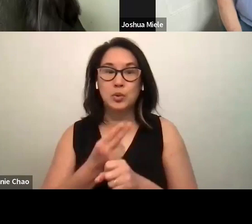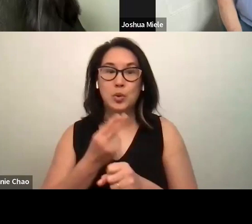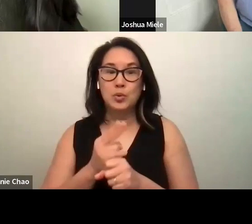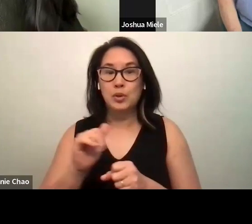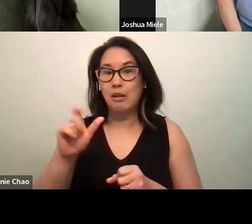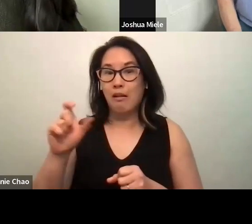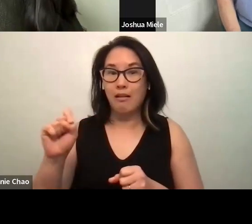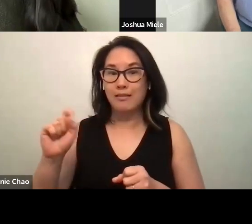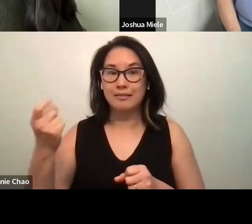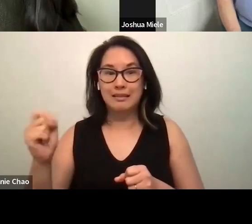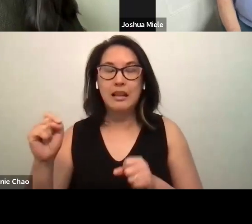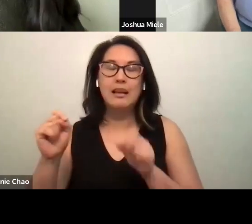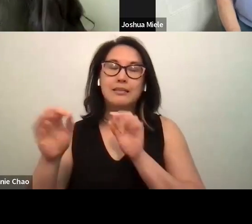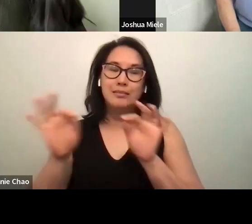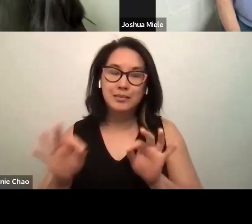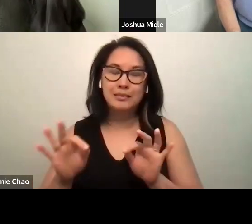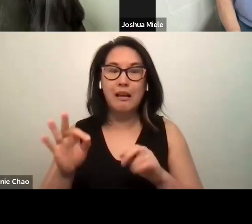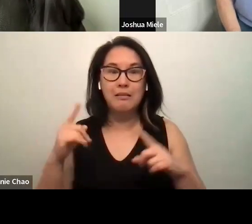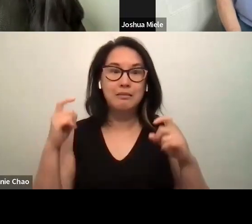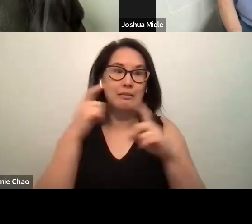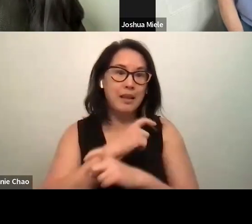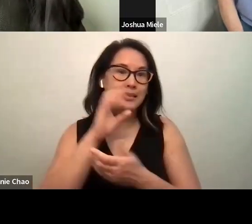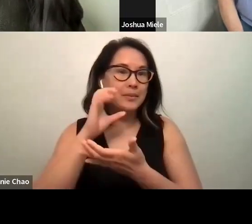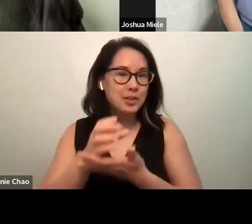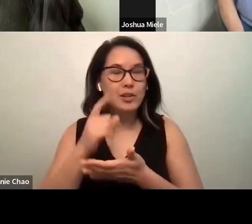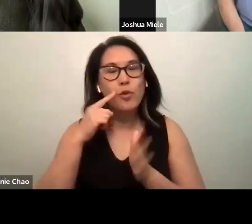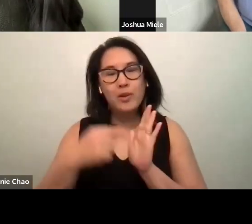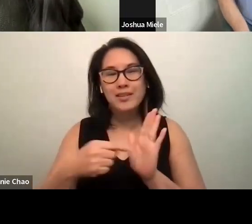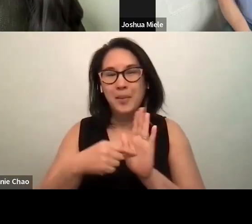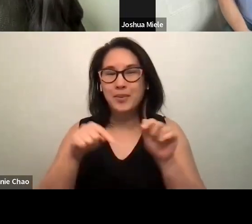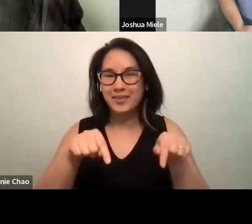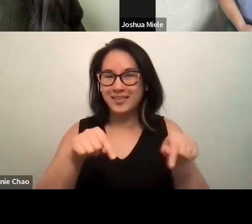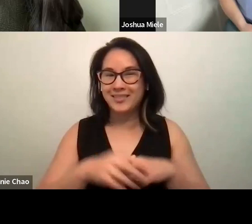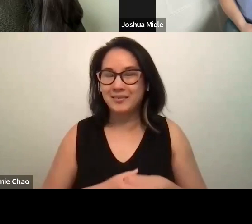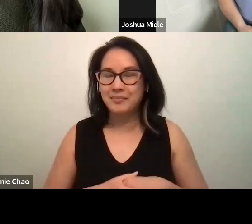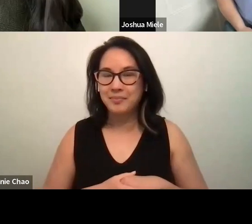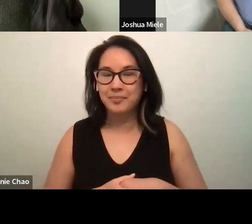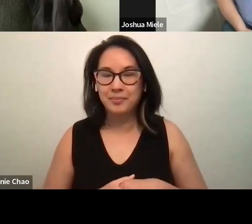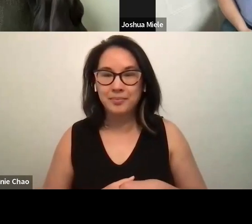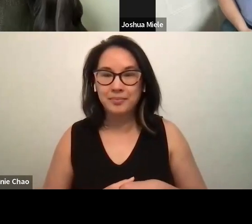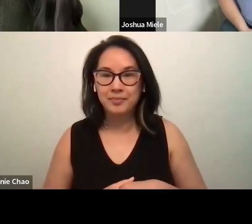text to describe complex images like we're dealing with here.